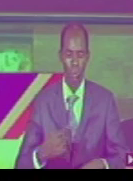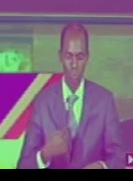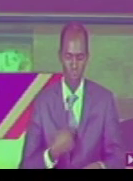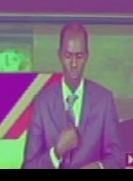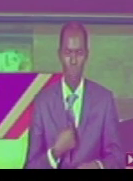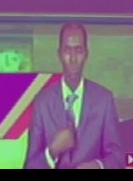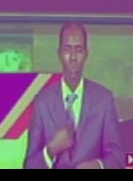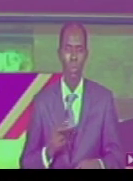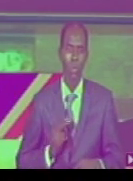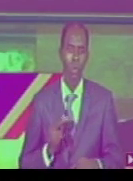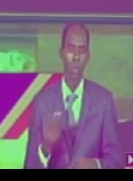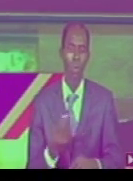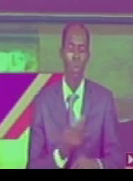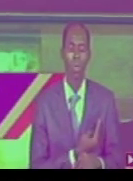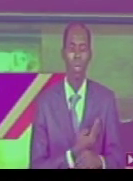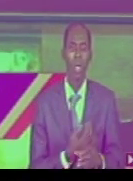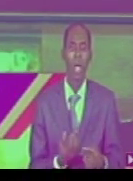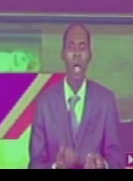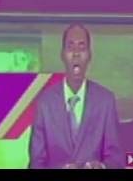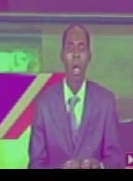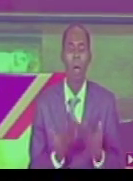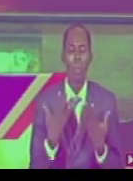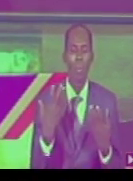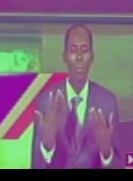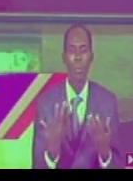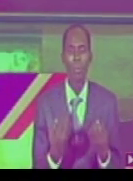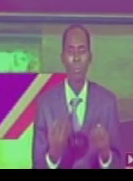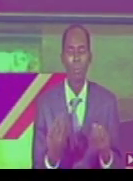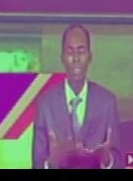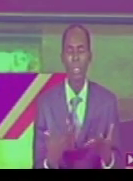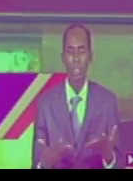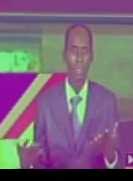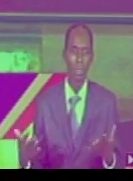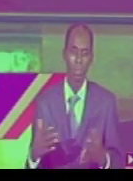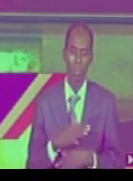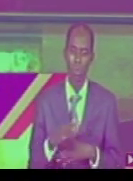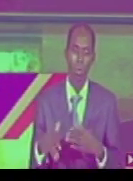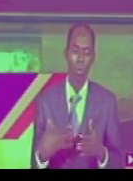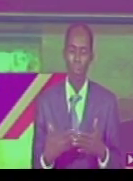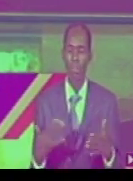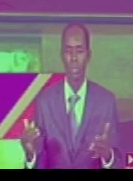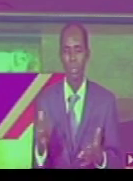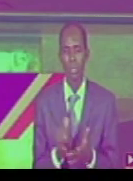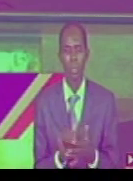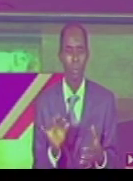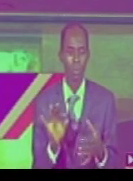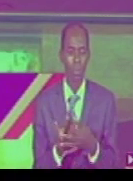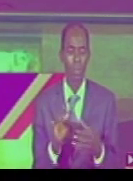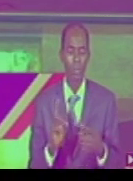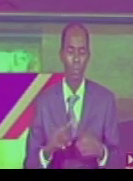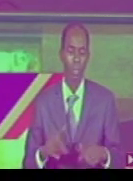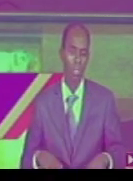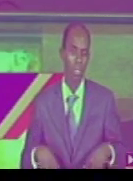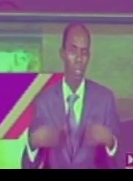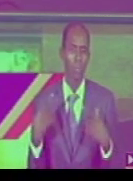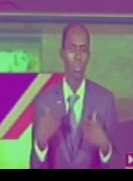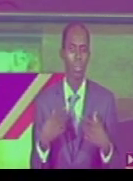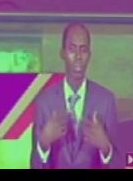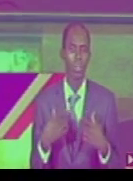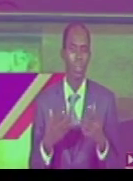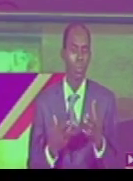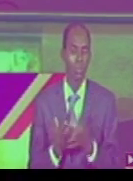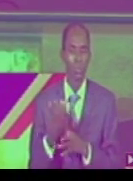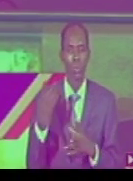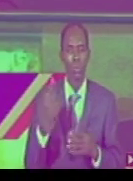he has given unto us, how many things? All things that pertain to life and godliness, through the